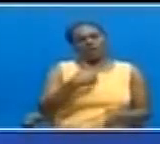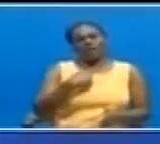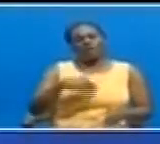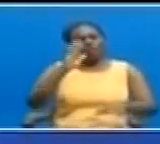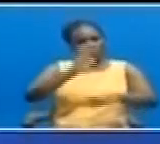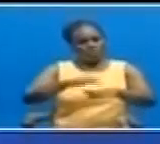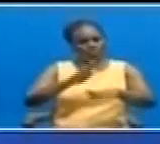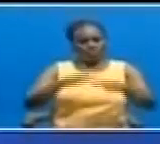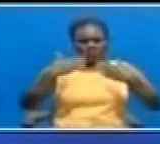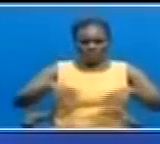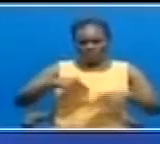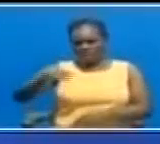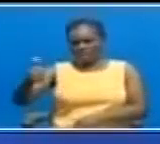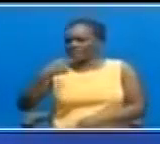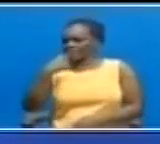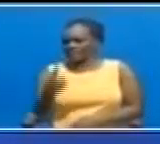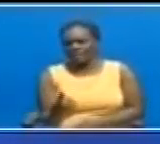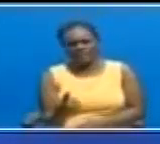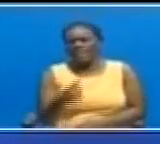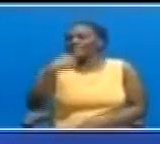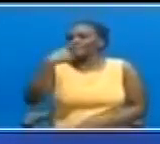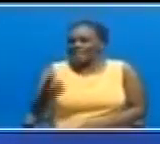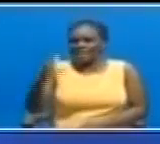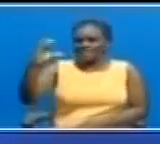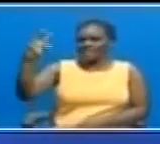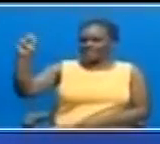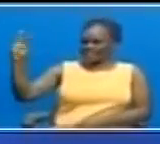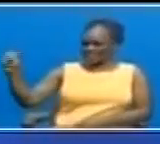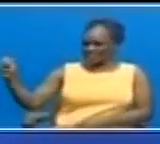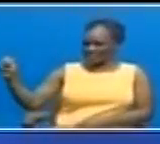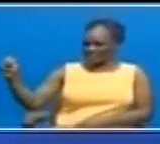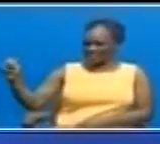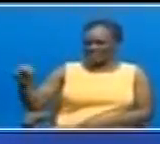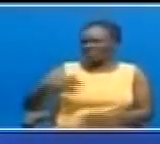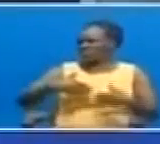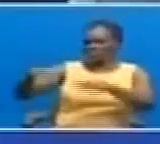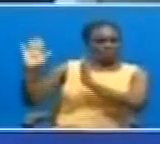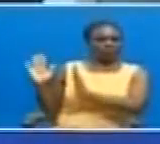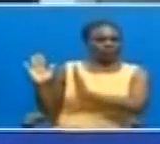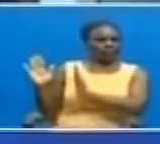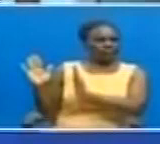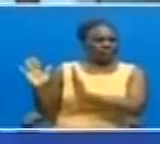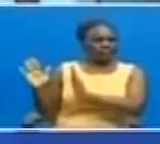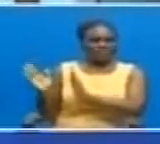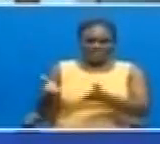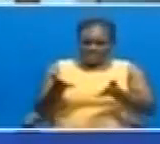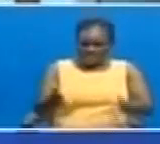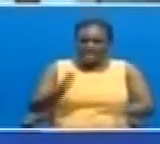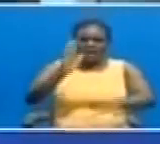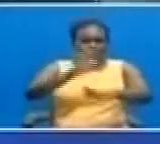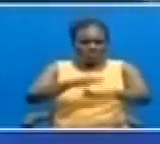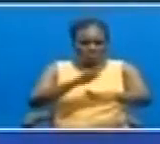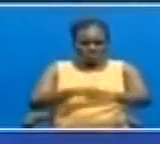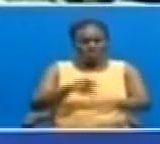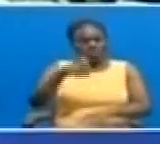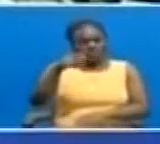people." At Brian Karanja tweeted, "Someone tells CNN to get out of here." If they are civilized enough, they